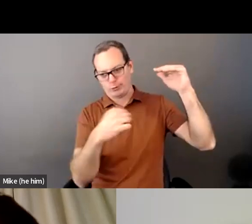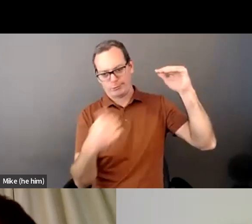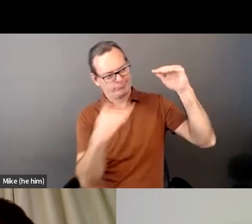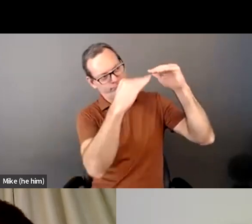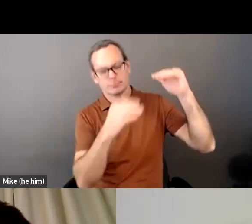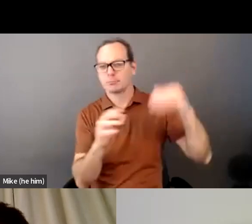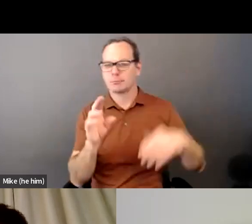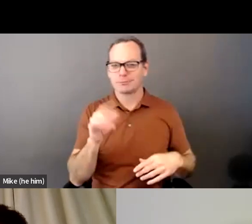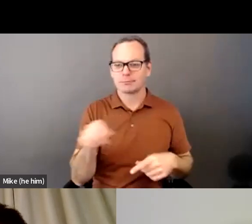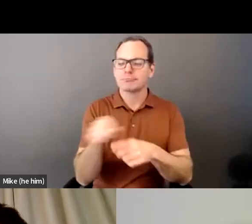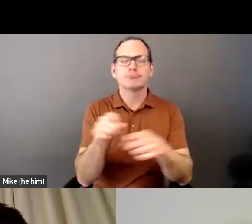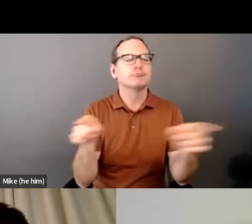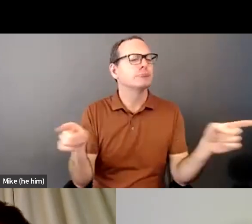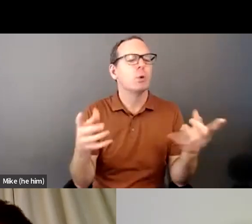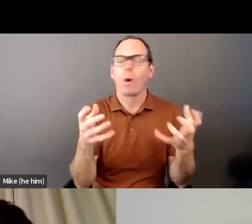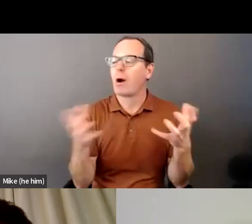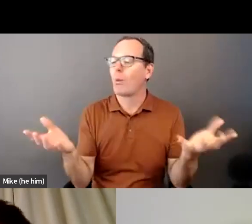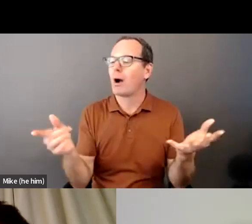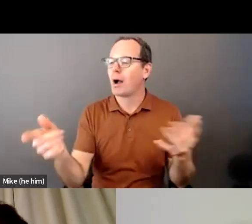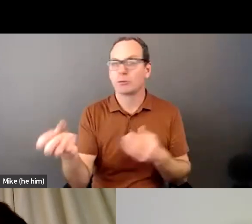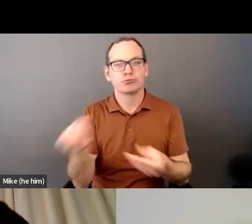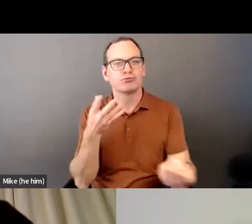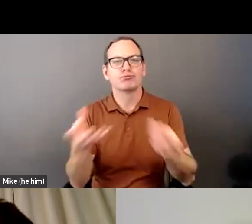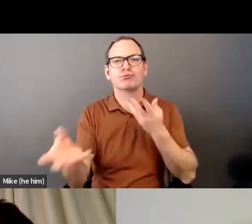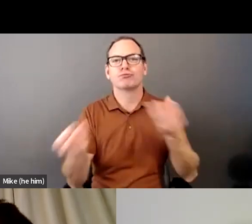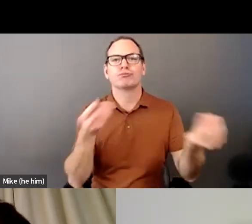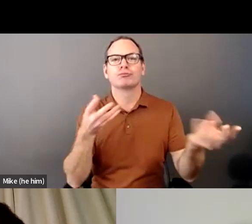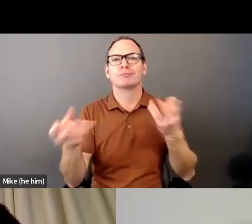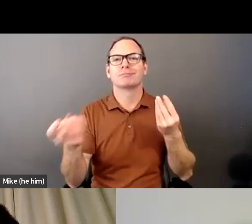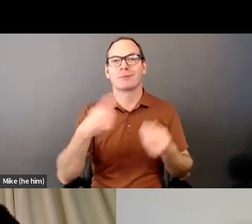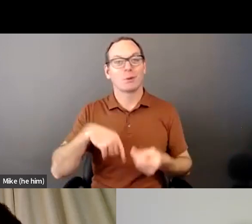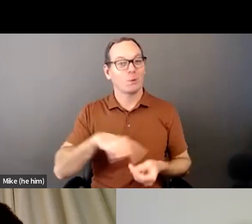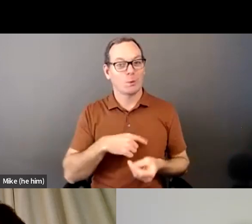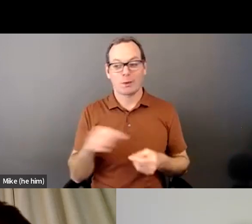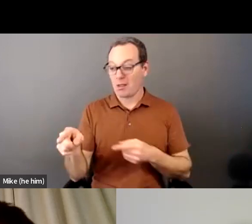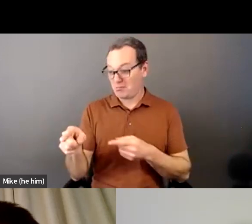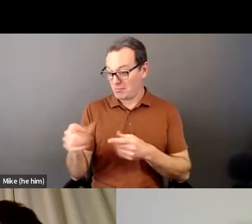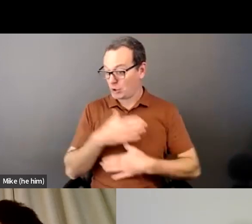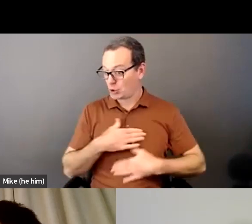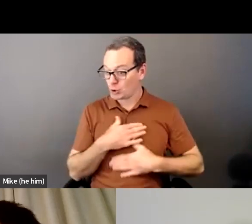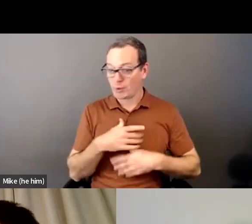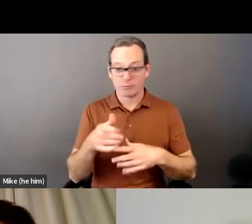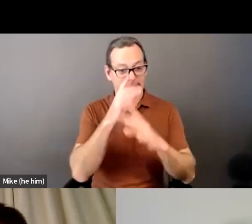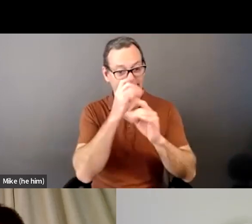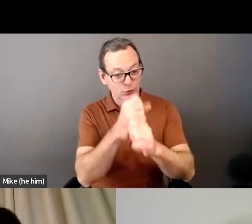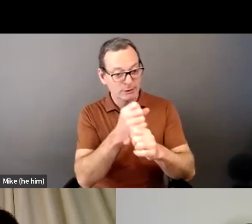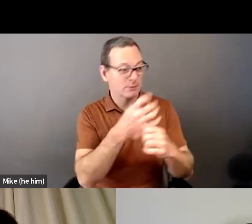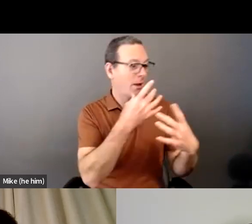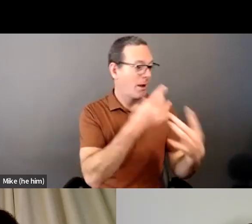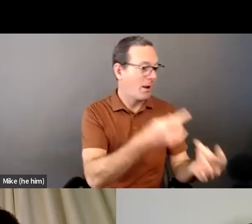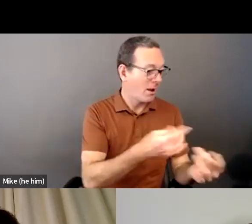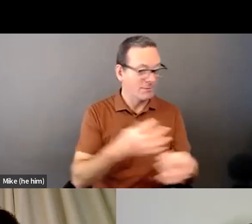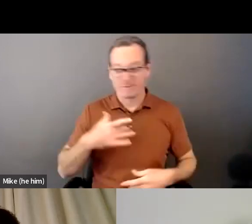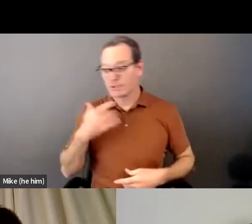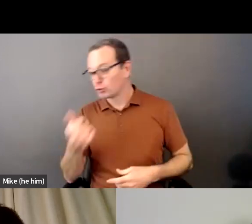you dream of? You know, what would you like to do? And connecting what they enjoy, what they're interested in, what they feel